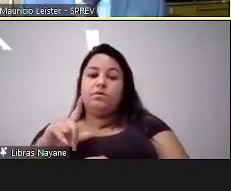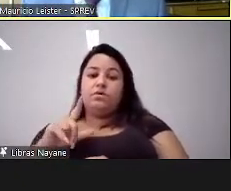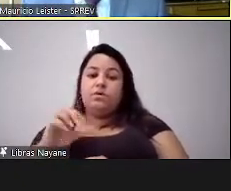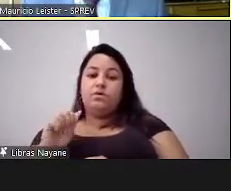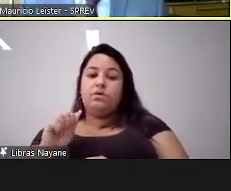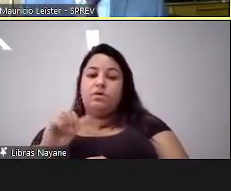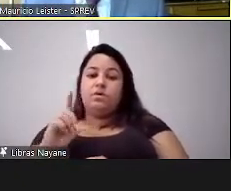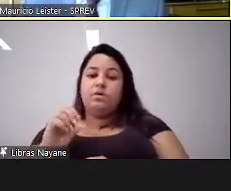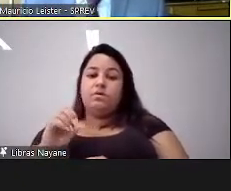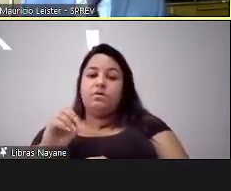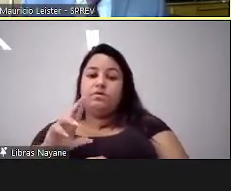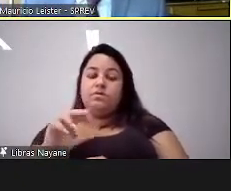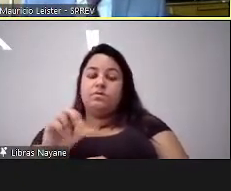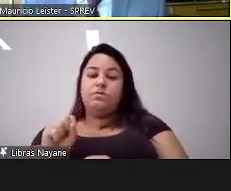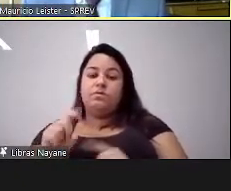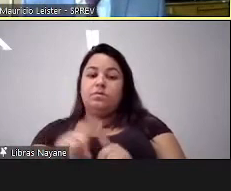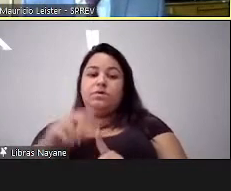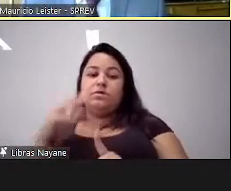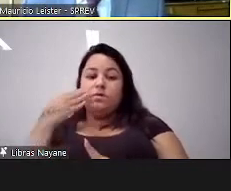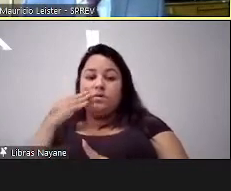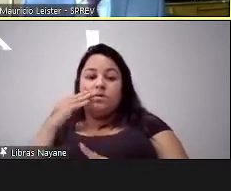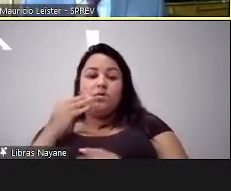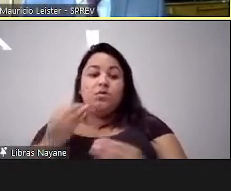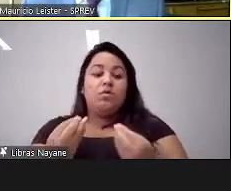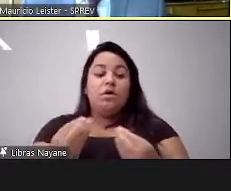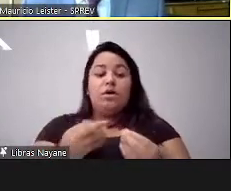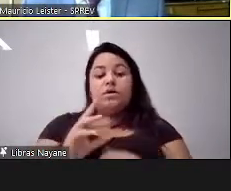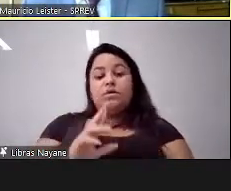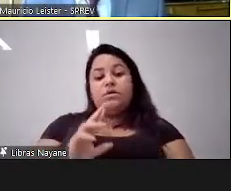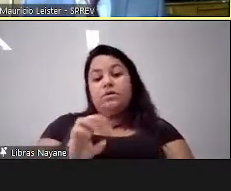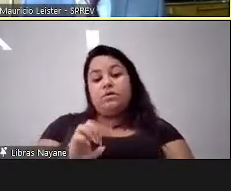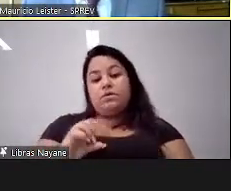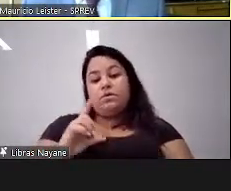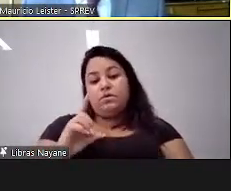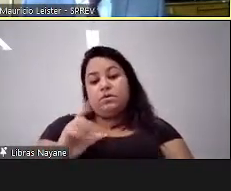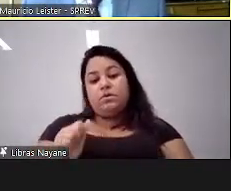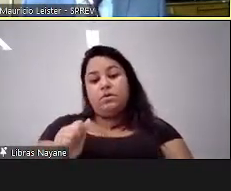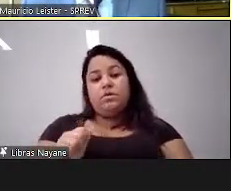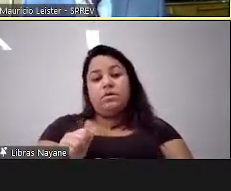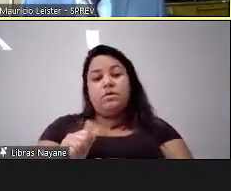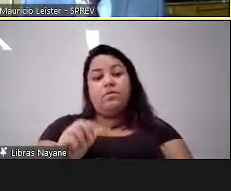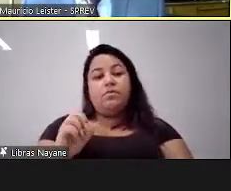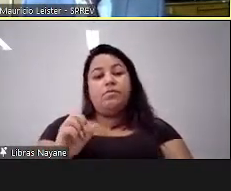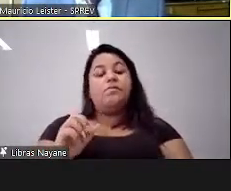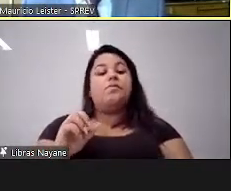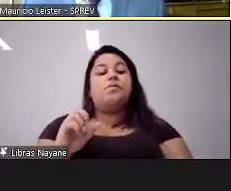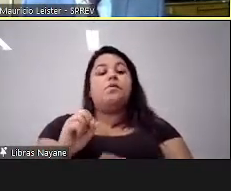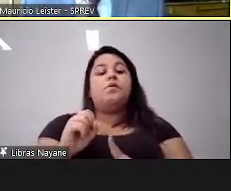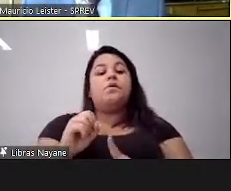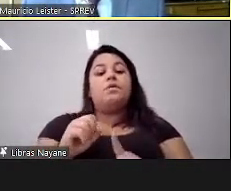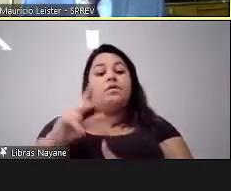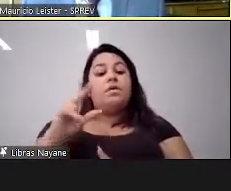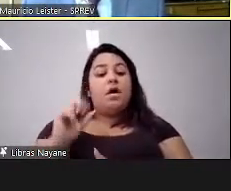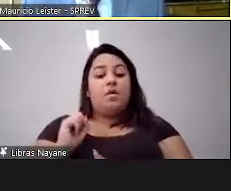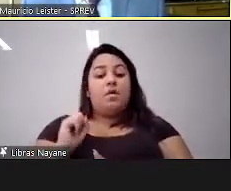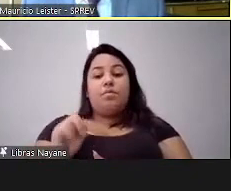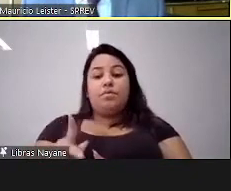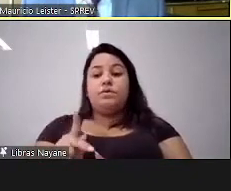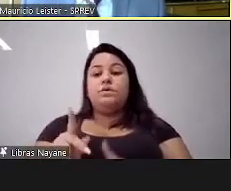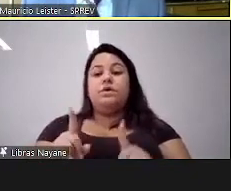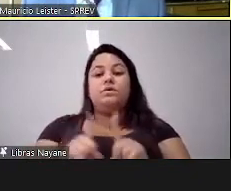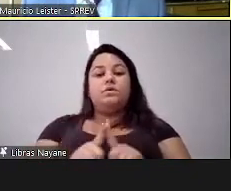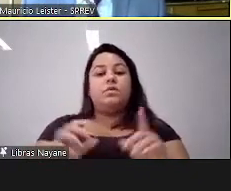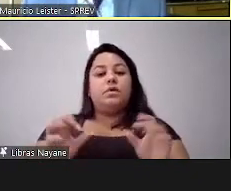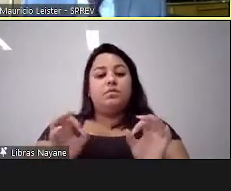simulators so people can at least once a year understand what's